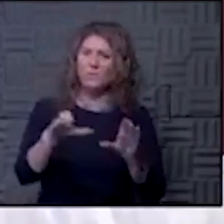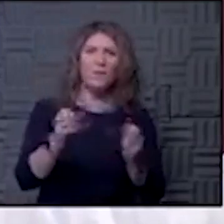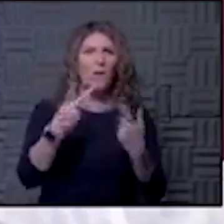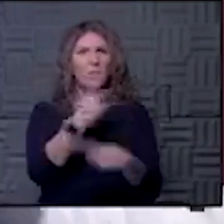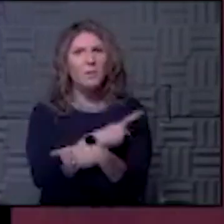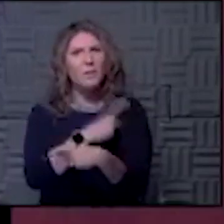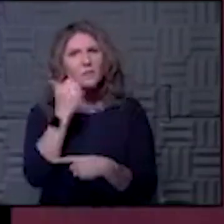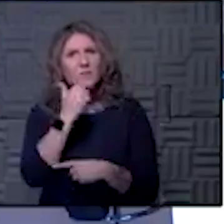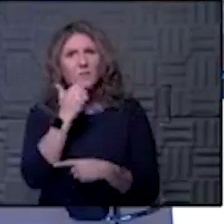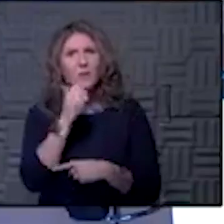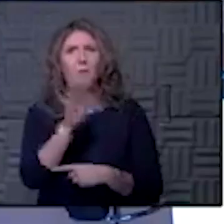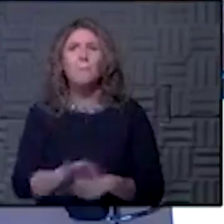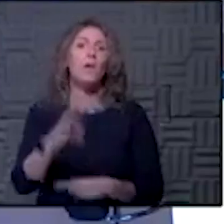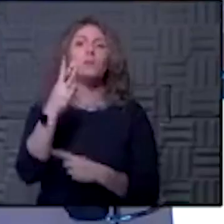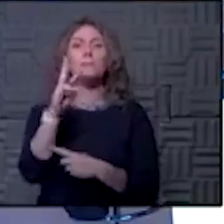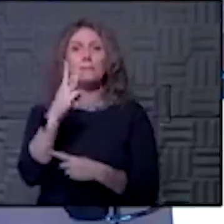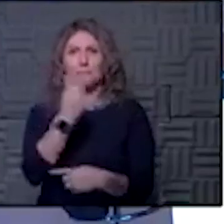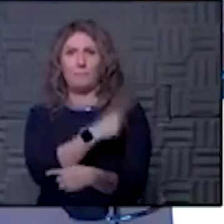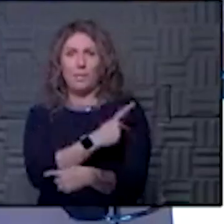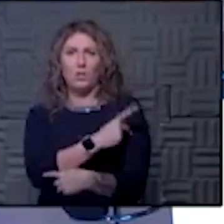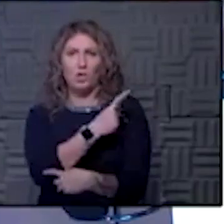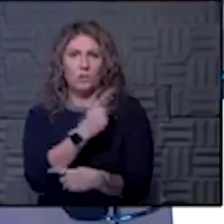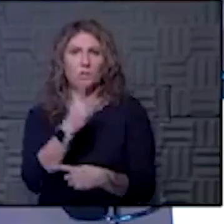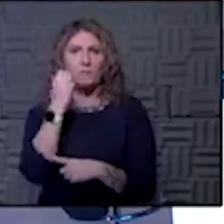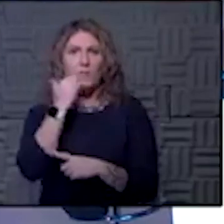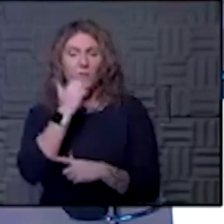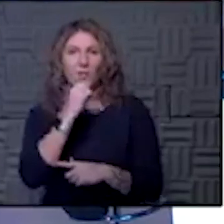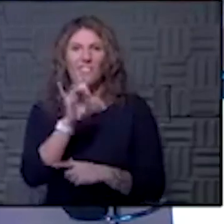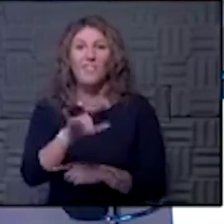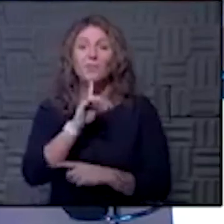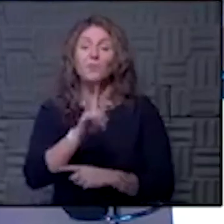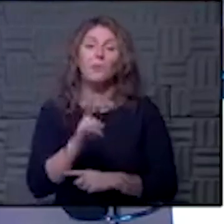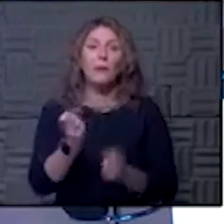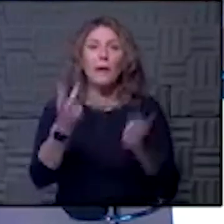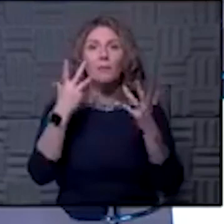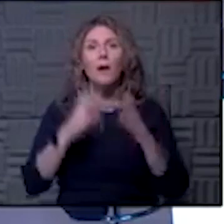do a day right now? We can do about 16 a day, and that's really where a lot of this